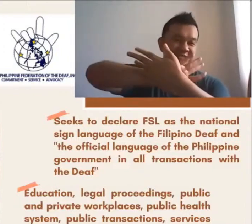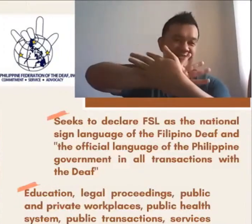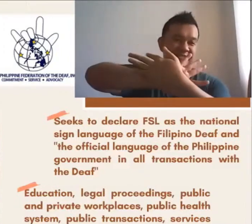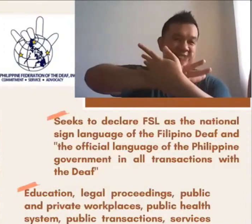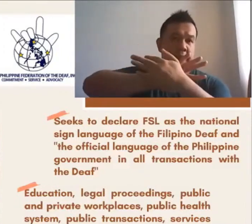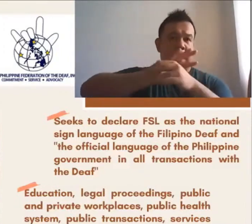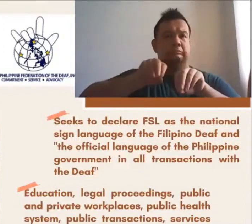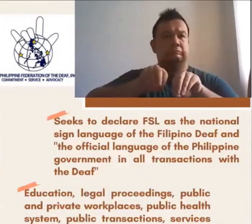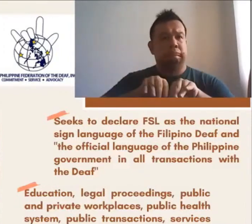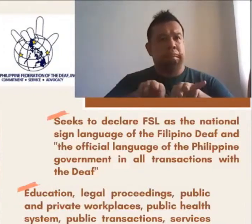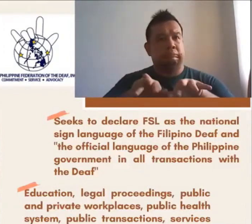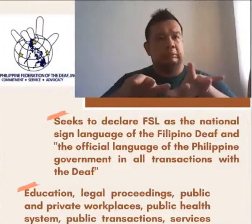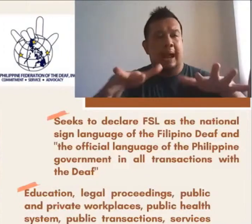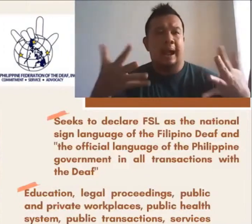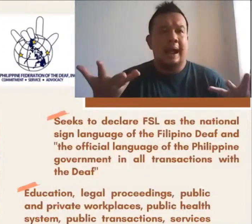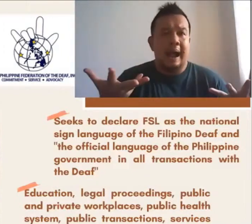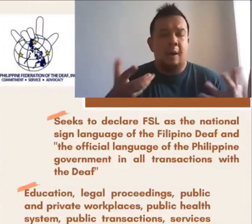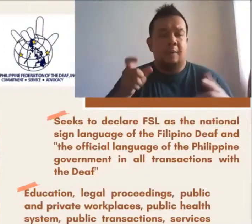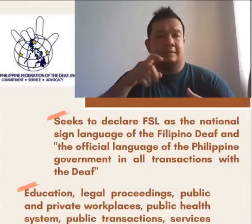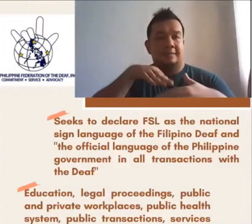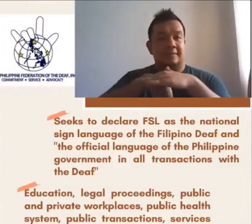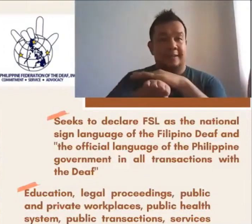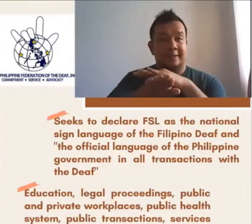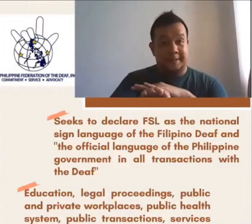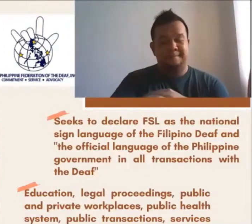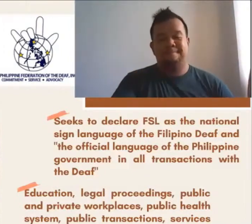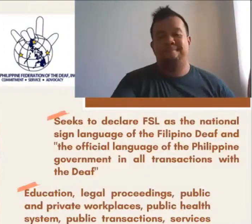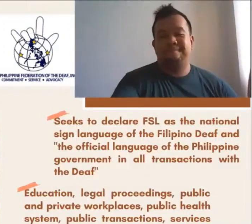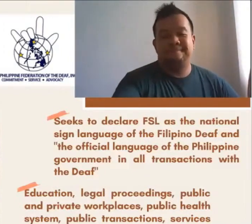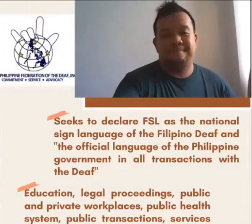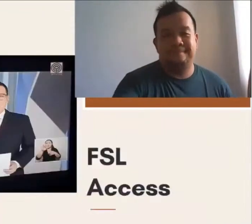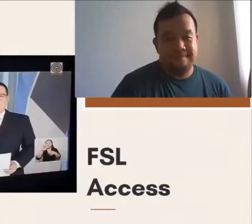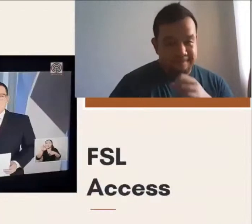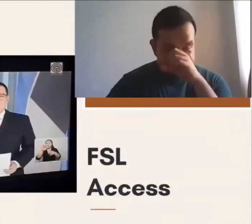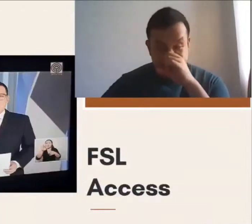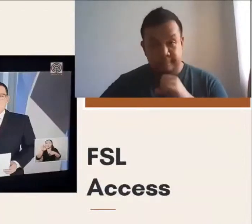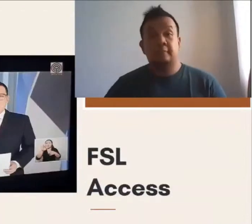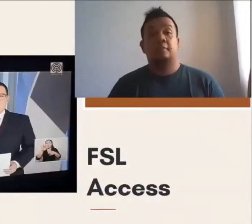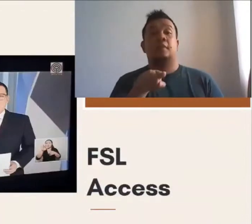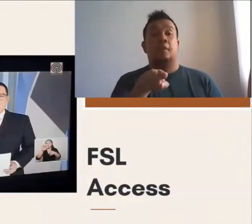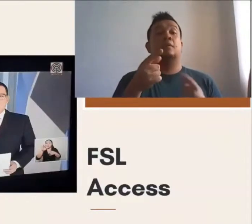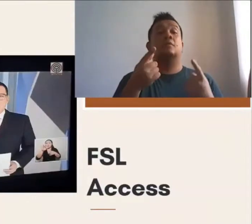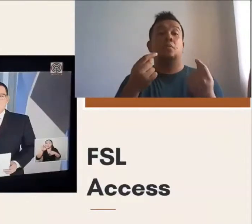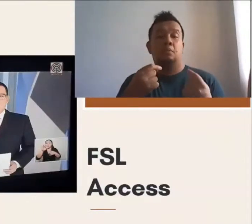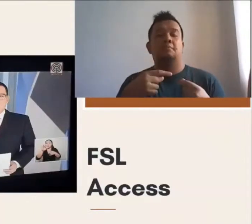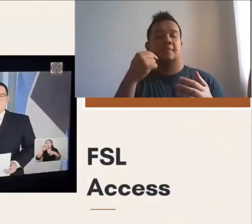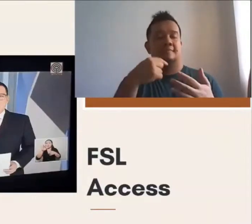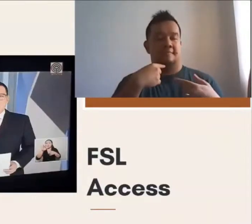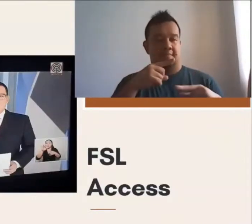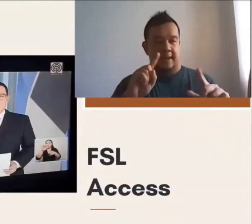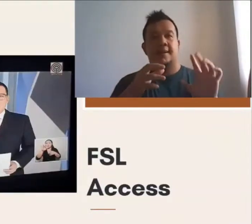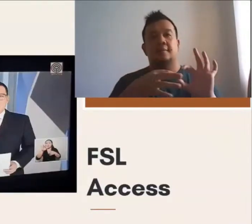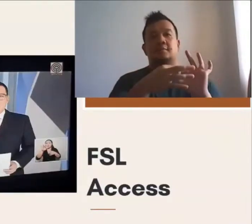do we benefit from that access? Kunyari sa mga TV news stations.